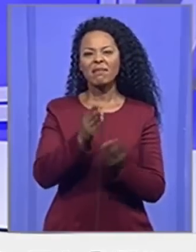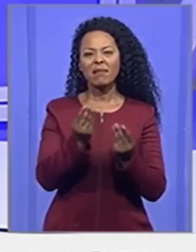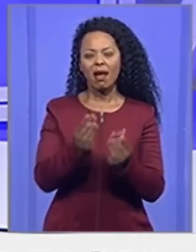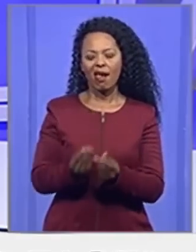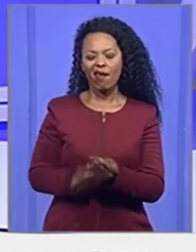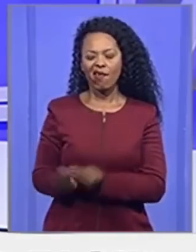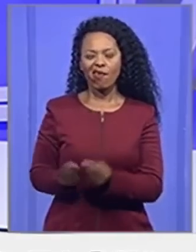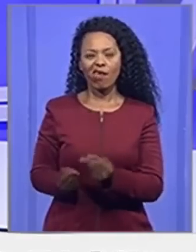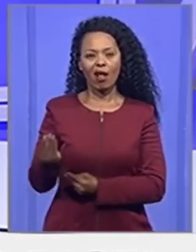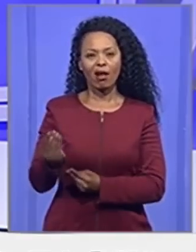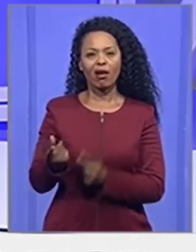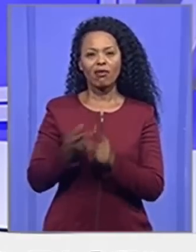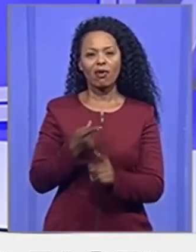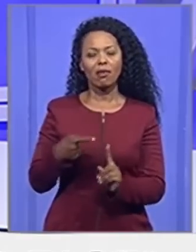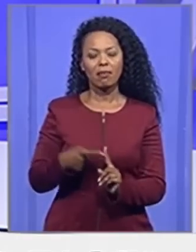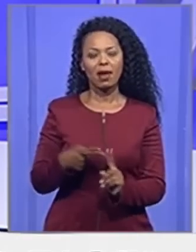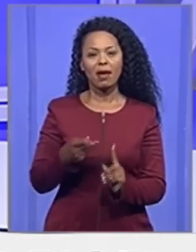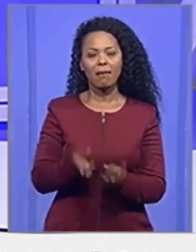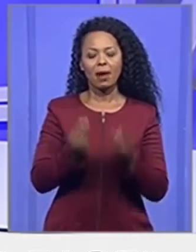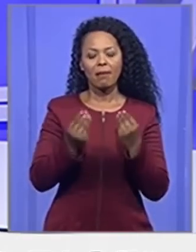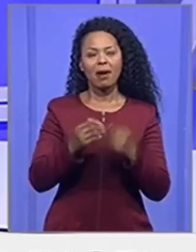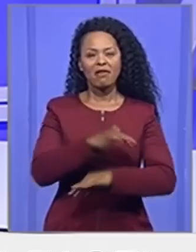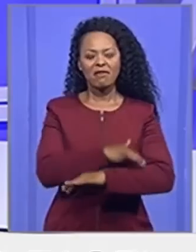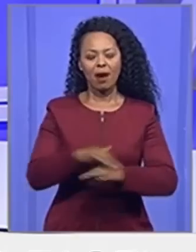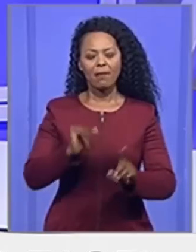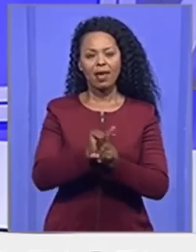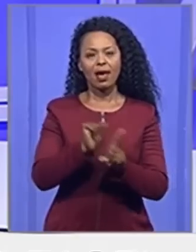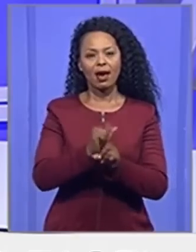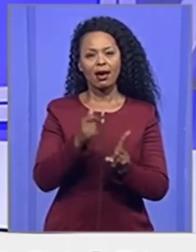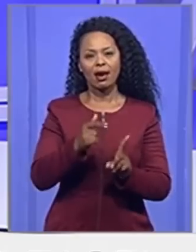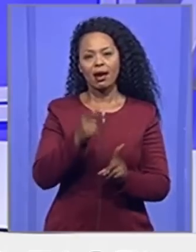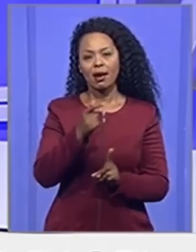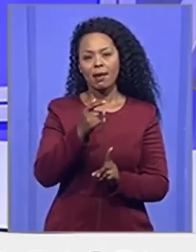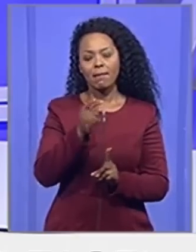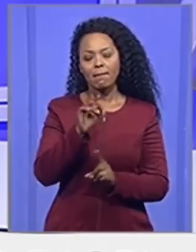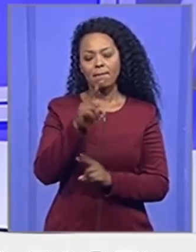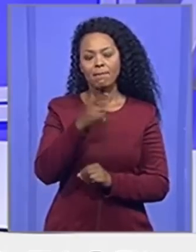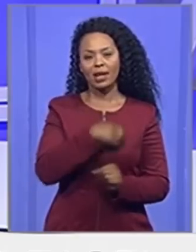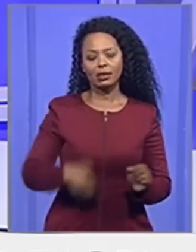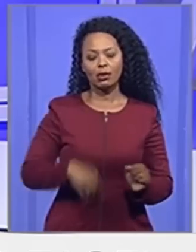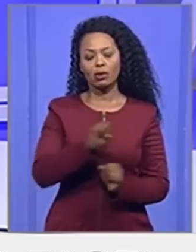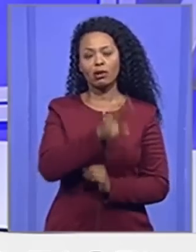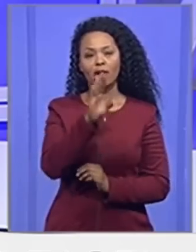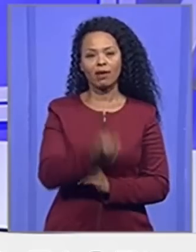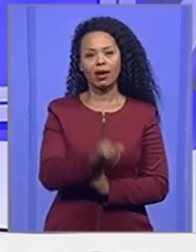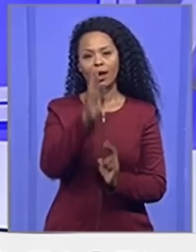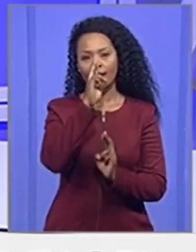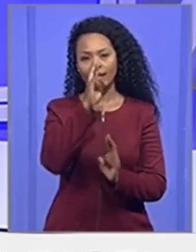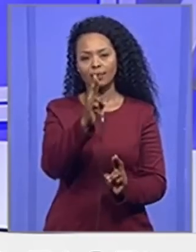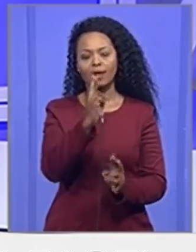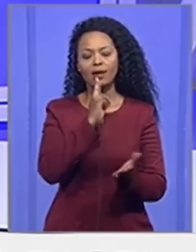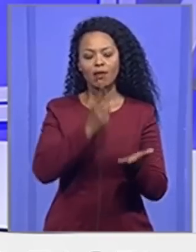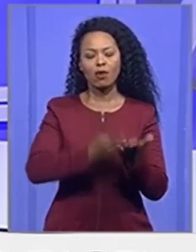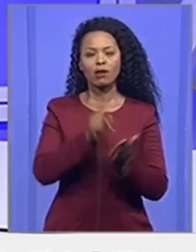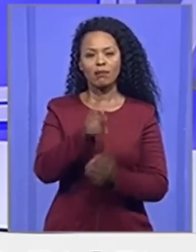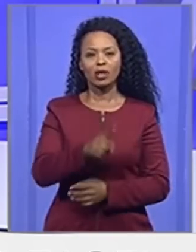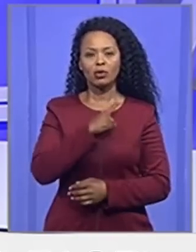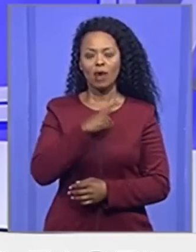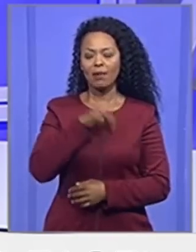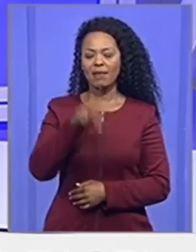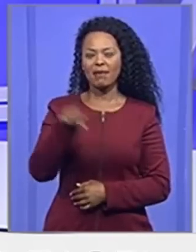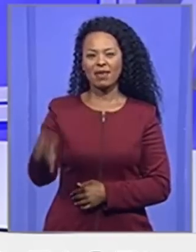šele ka polaseng ya mopresidente Ramaphosa di swanetše go hlomphiwa. Se se akaretša dinyakišišo tša kantoro ya mošireletši